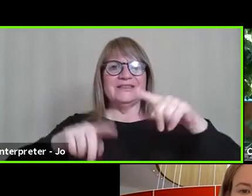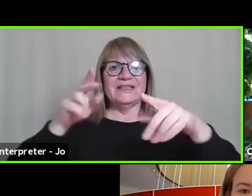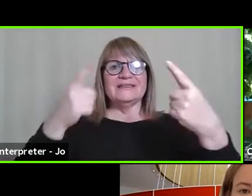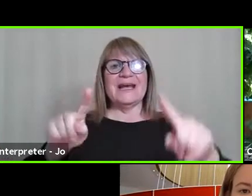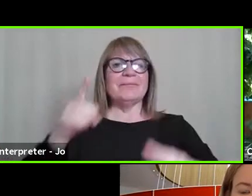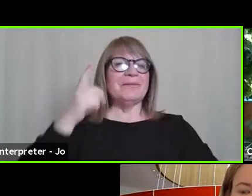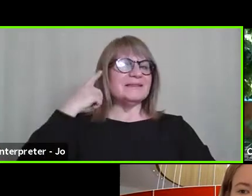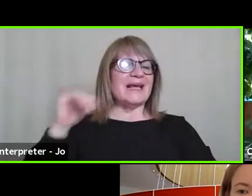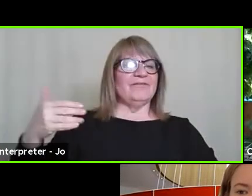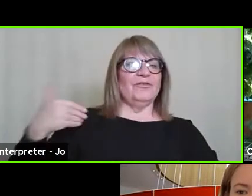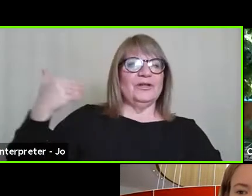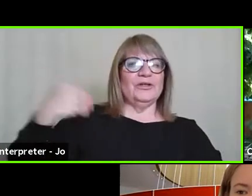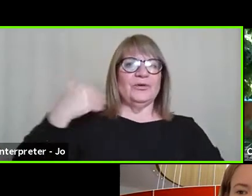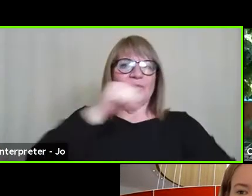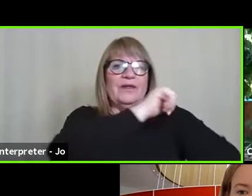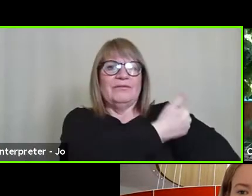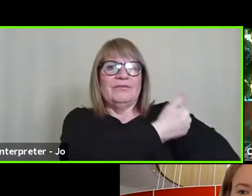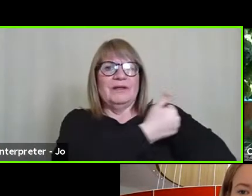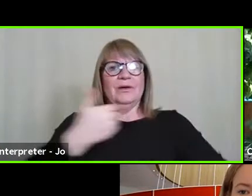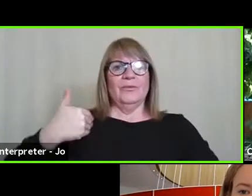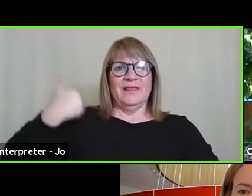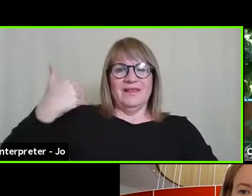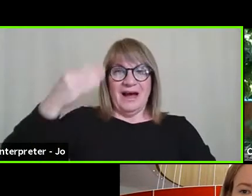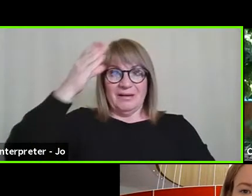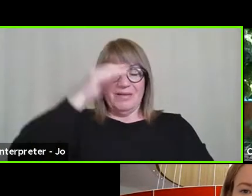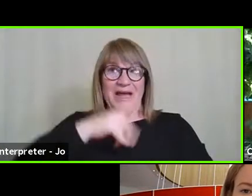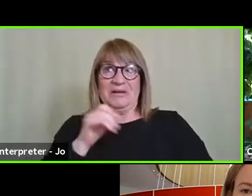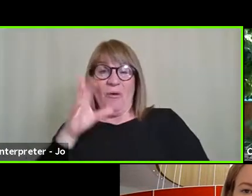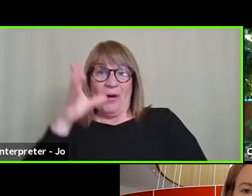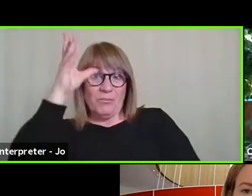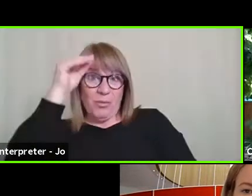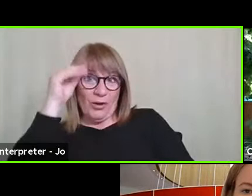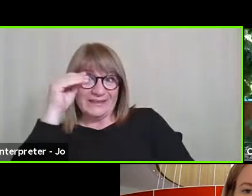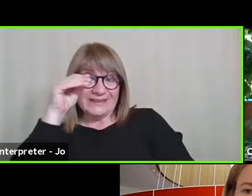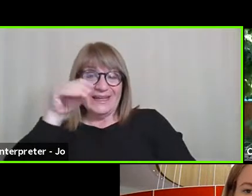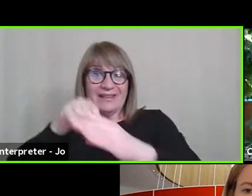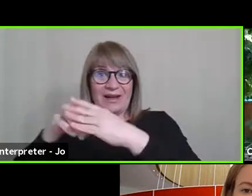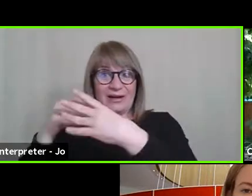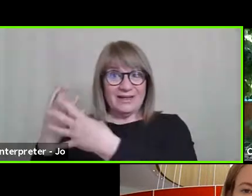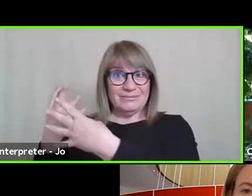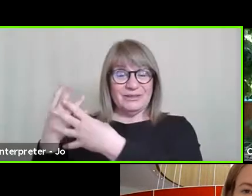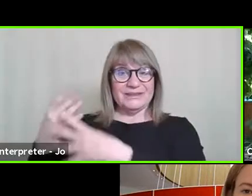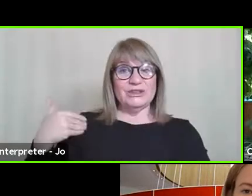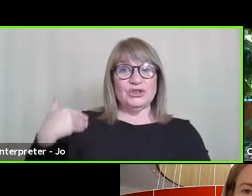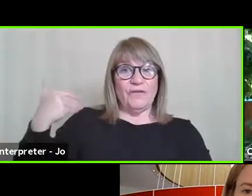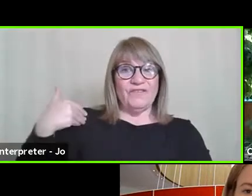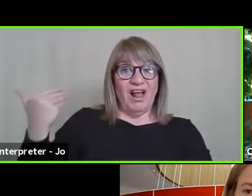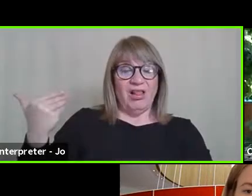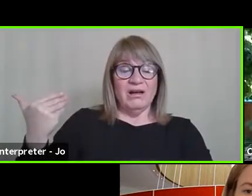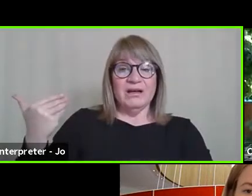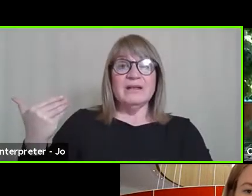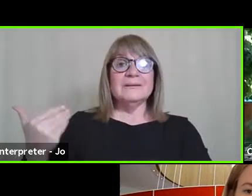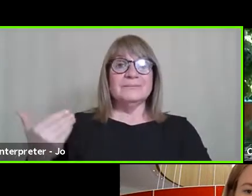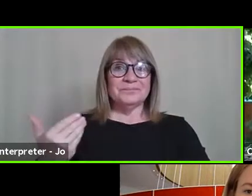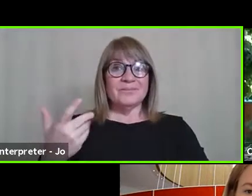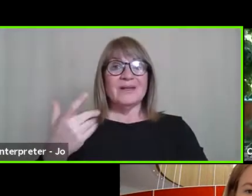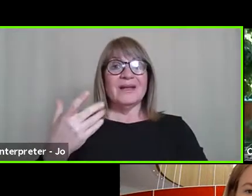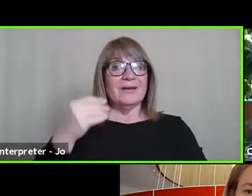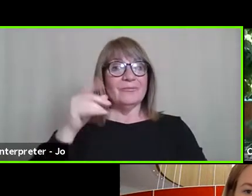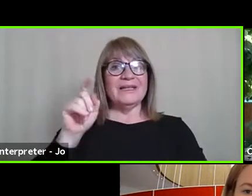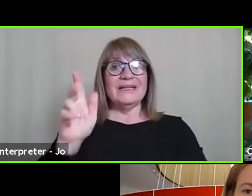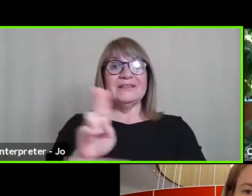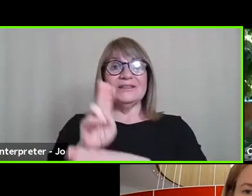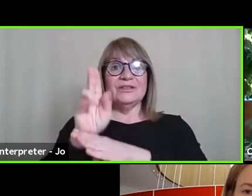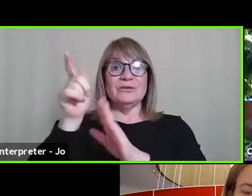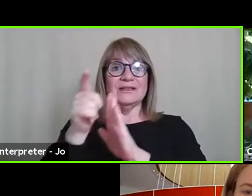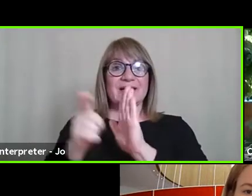with with young men or boys who are in custody um and there's a need to actually use the legislation that we're doing as